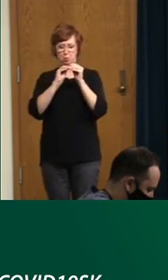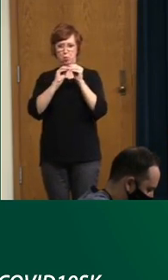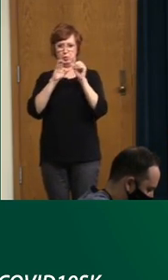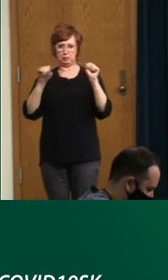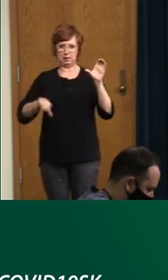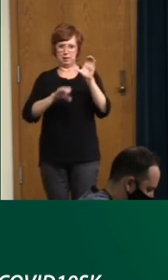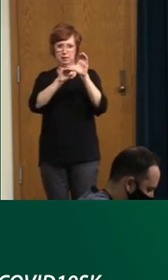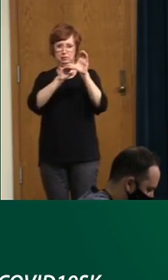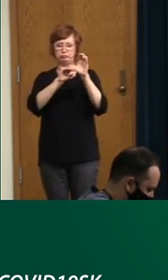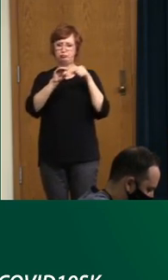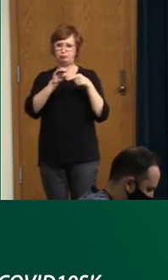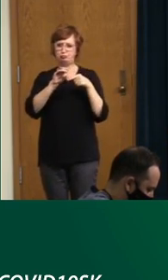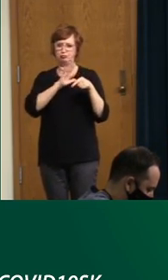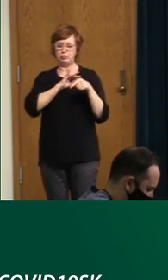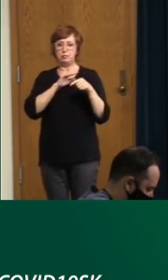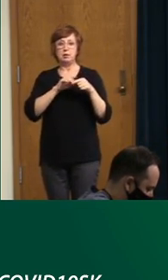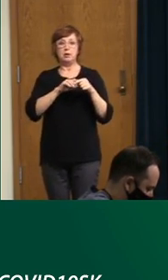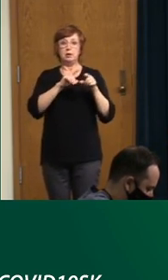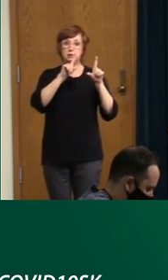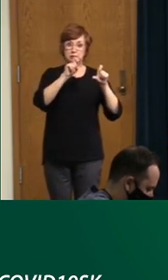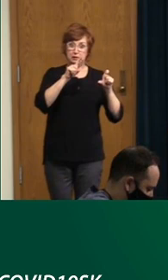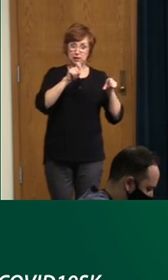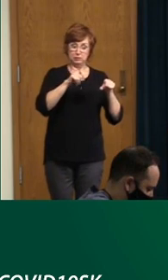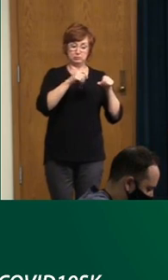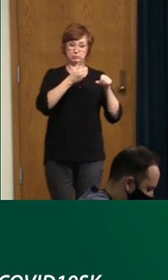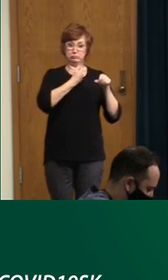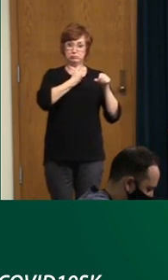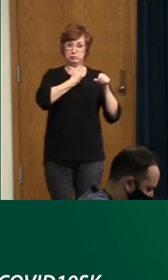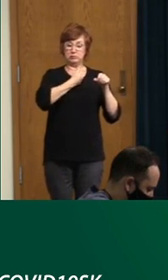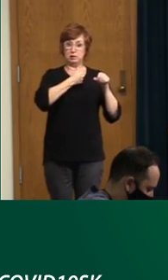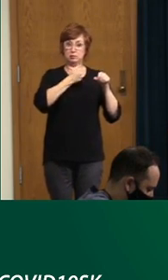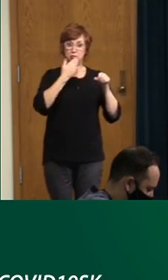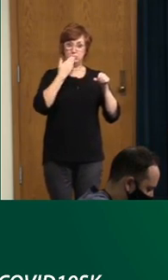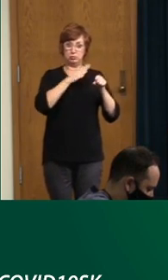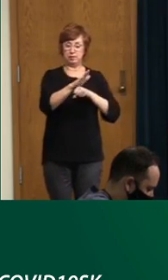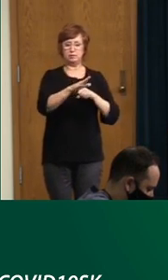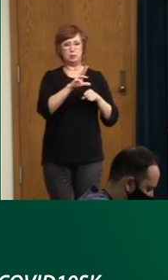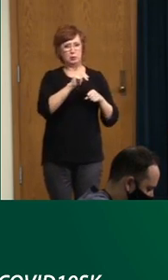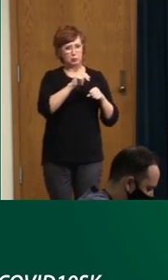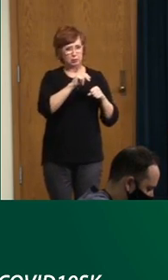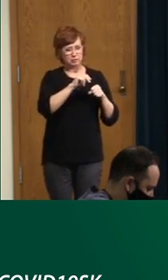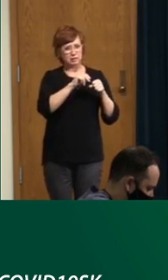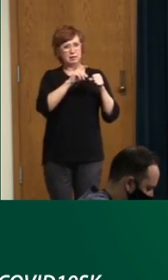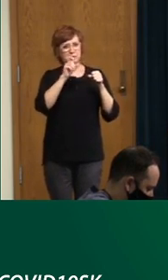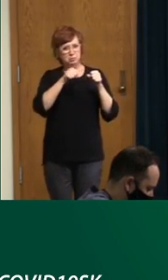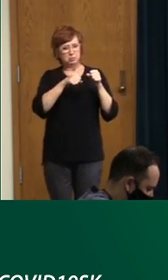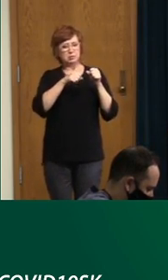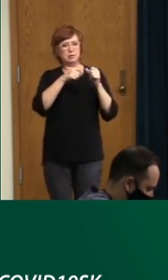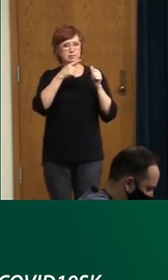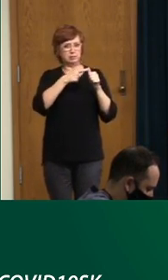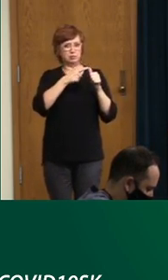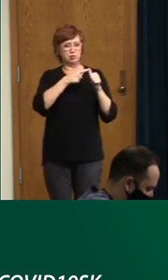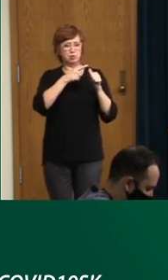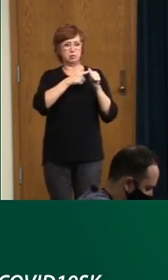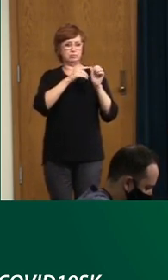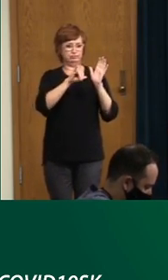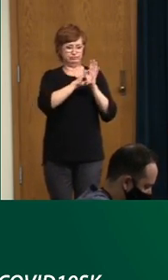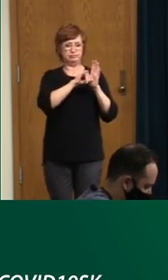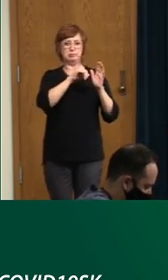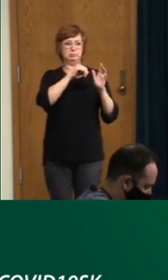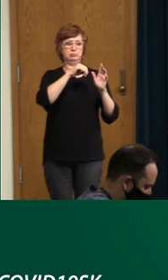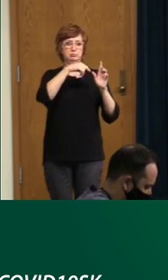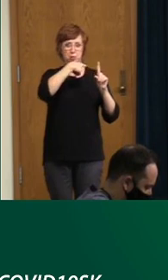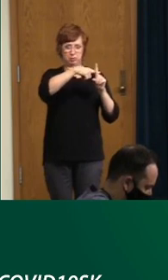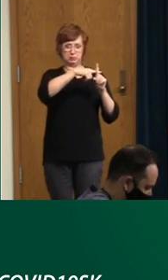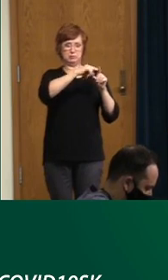done. You need the contact investigations that are triggered by confirmed test results. The SHA continues